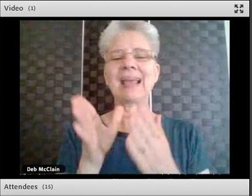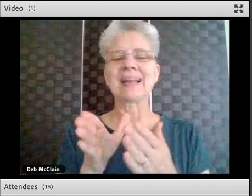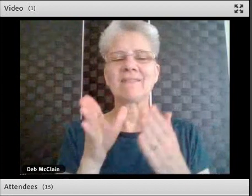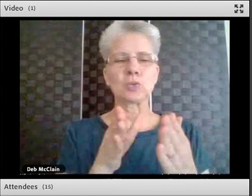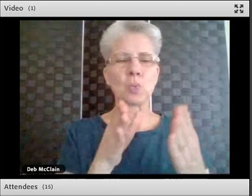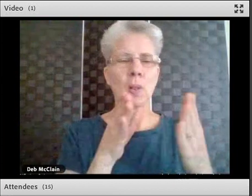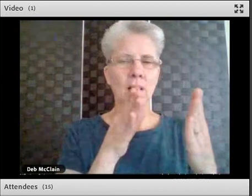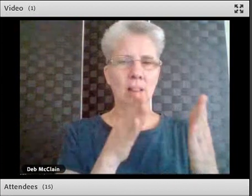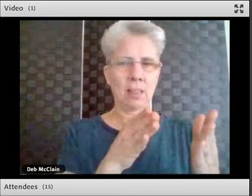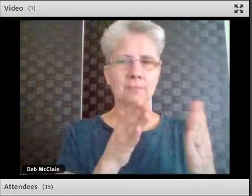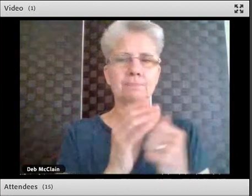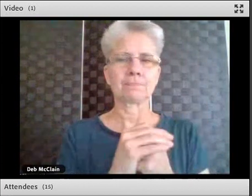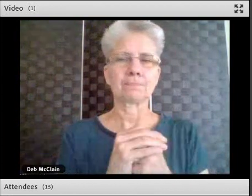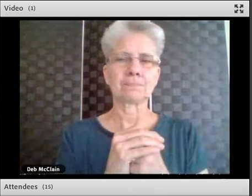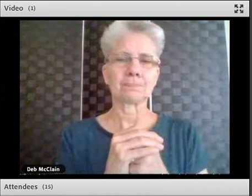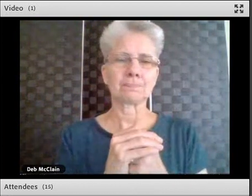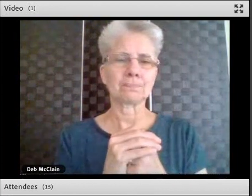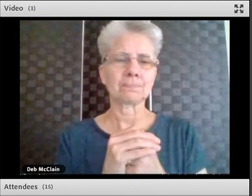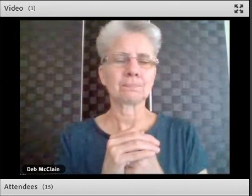individual.